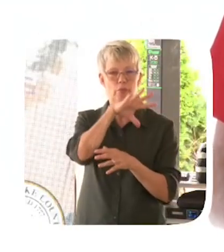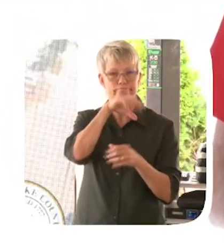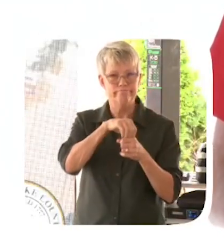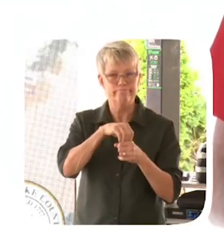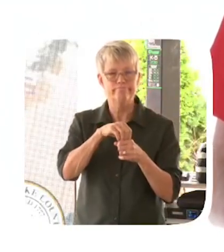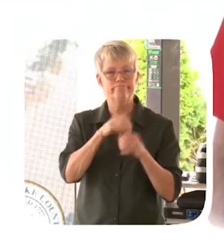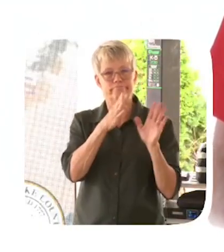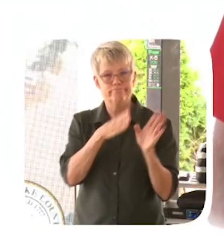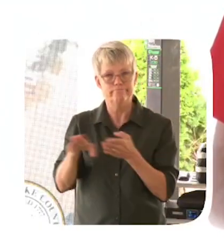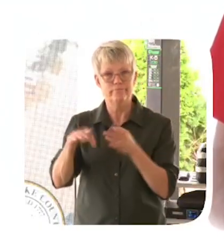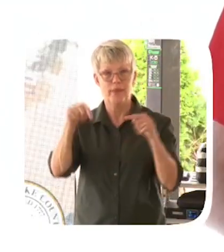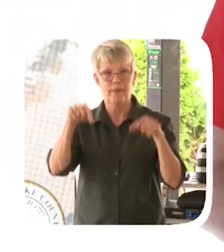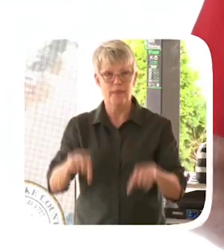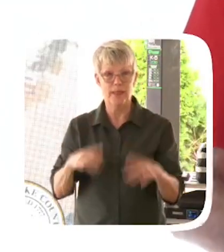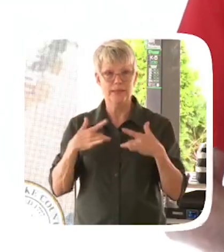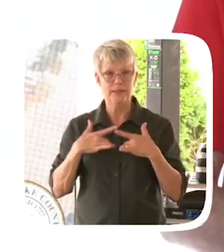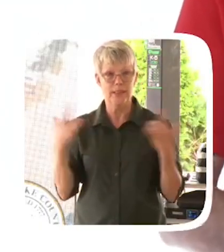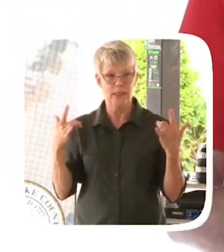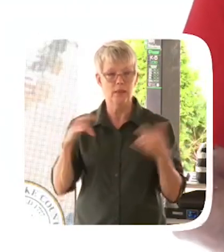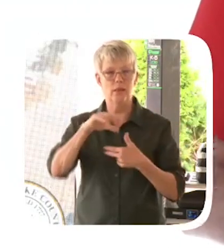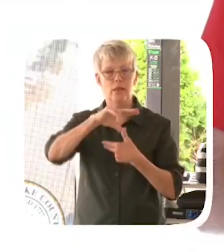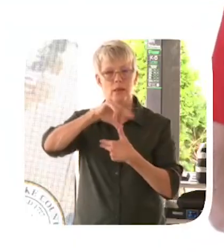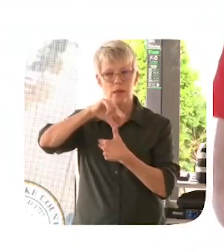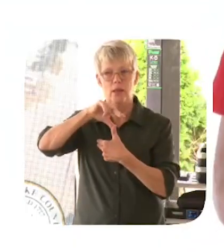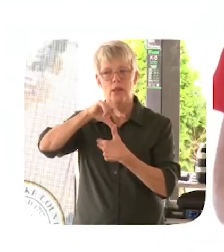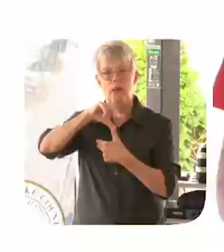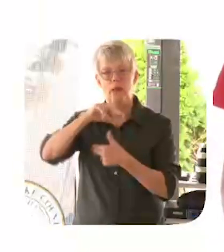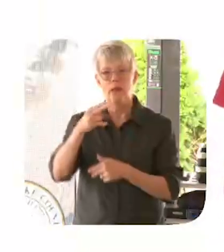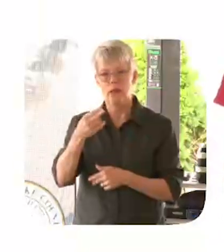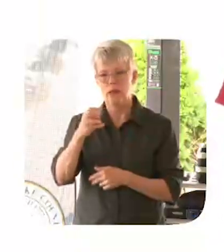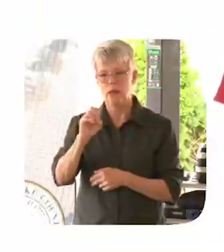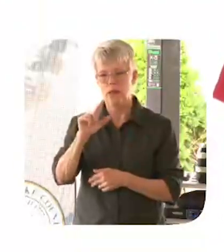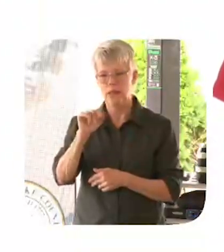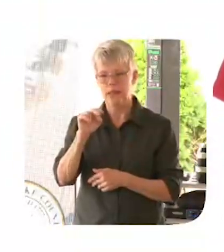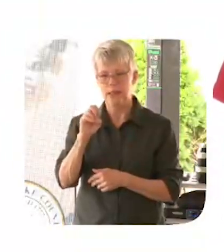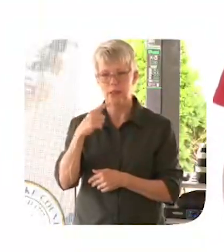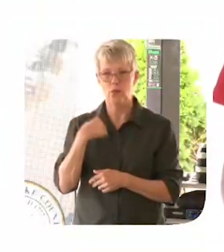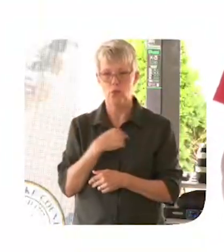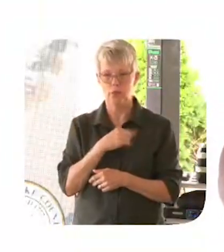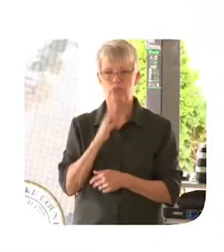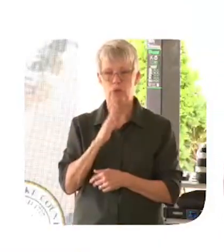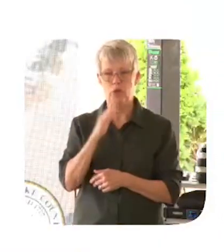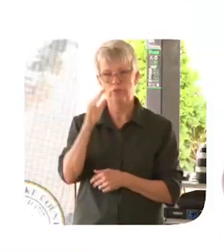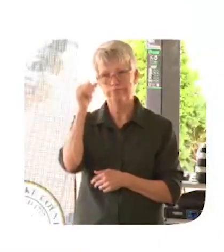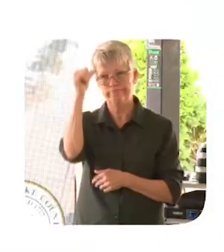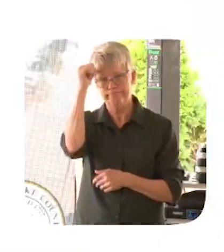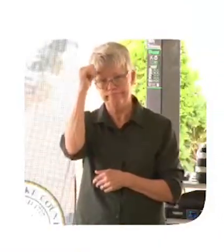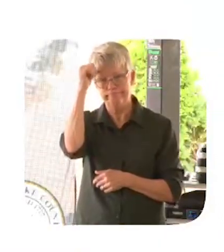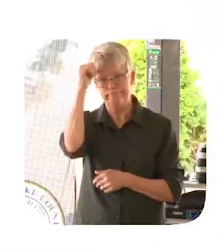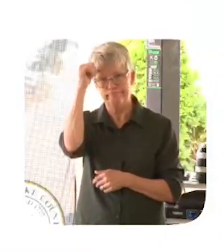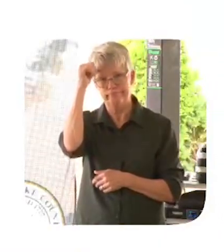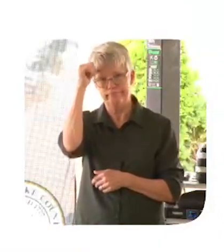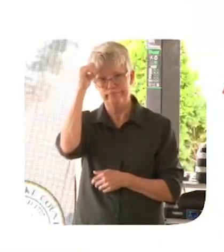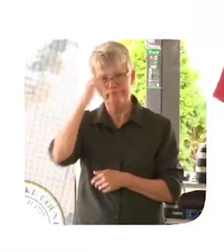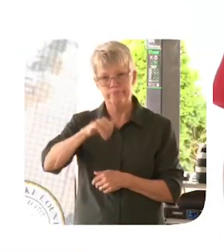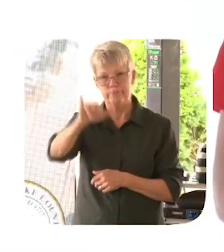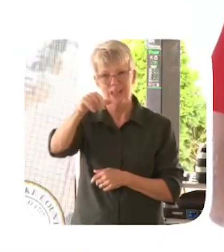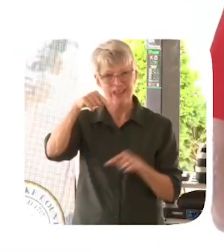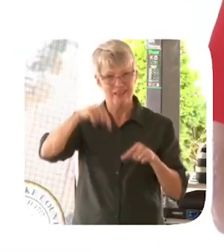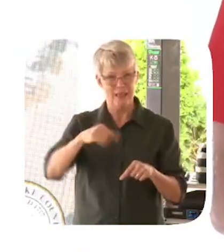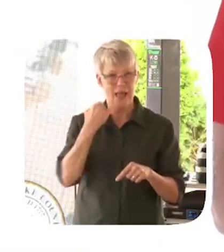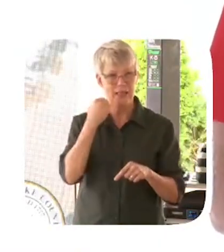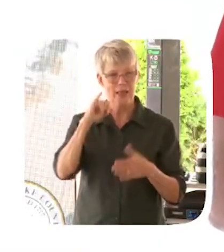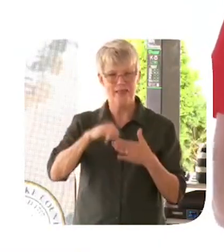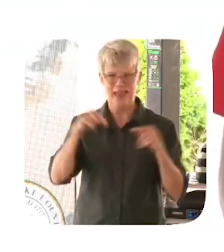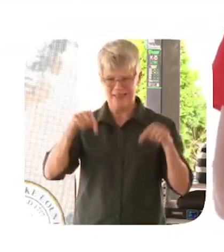this. Hurricane Helene is certainly an event that we won't soon forget. The idea that where we stand here this morning was